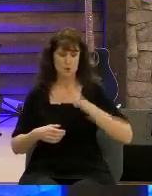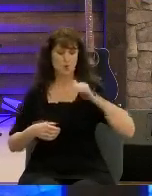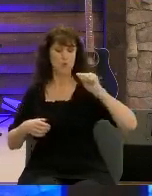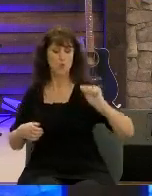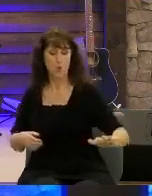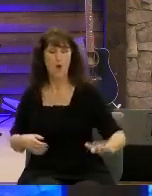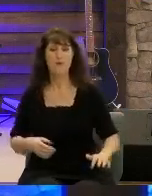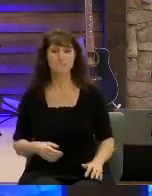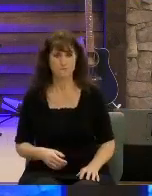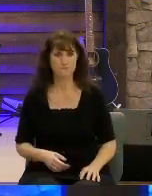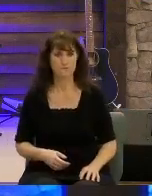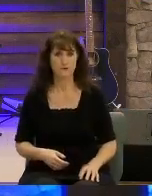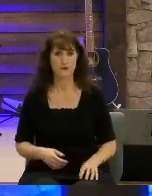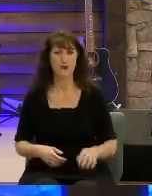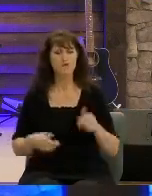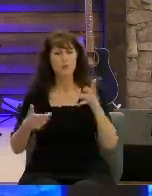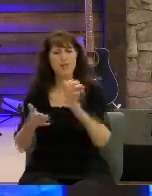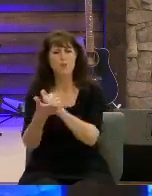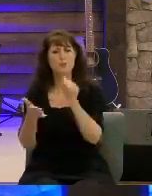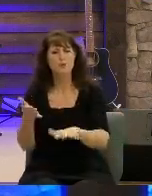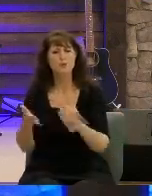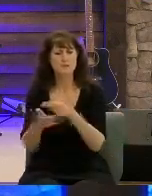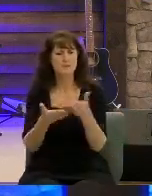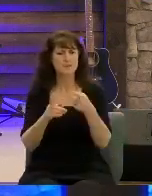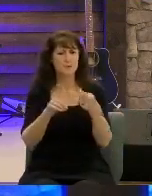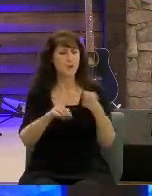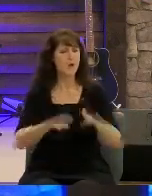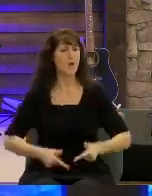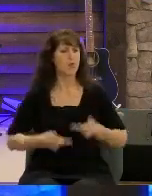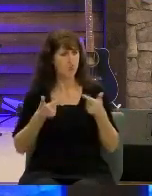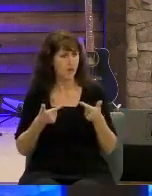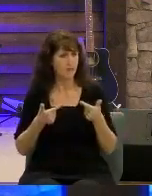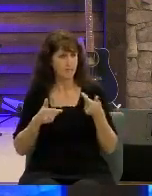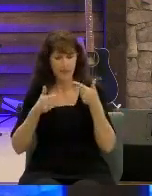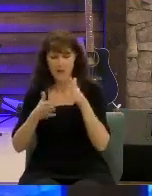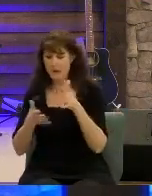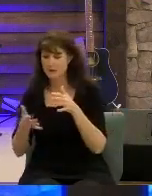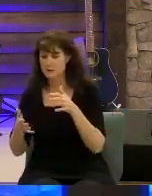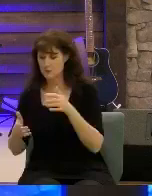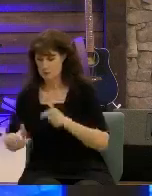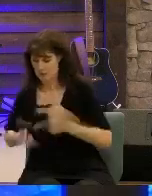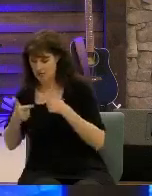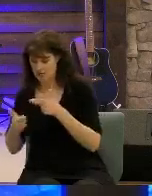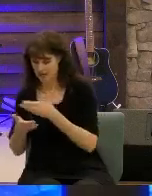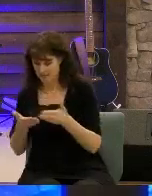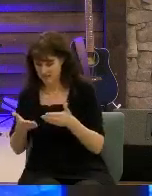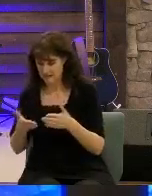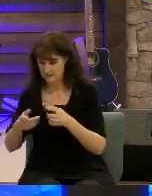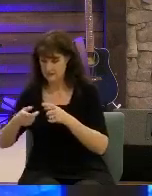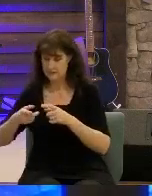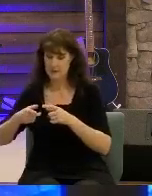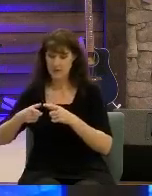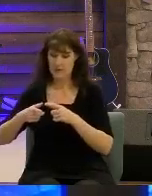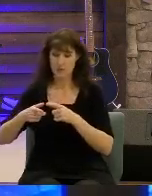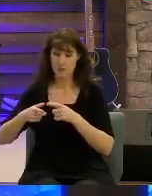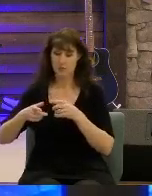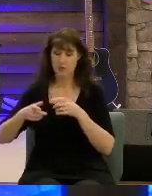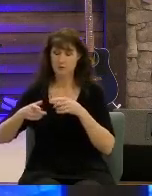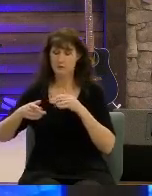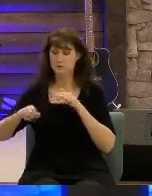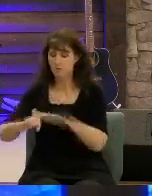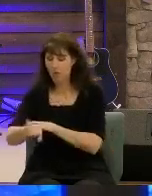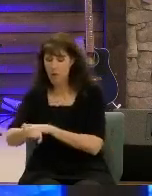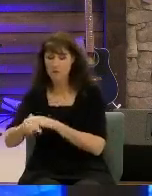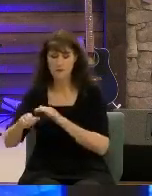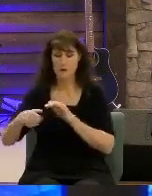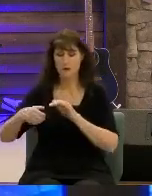So let us remove some things from our lives. Amen? Yes. Let us remove some things in our life that drag us down, right? Day